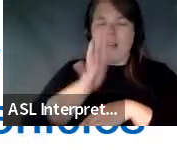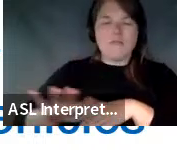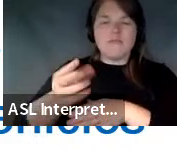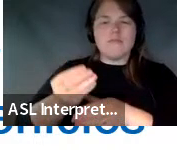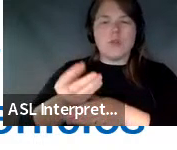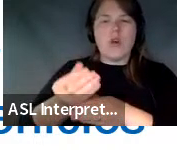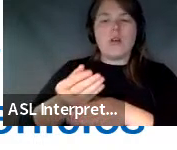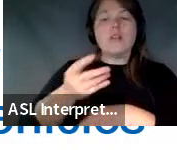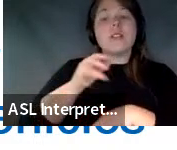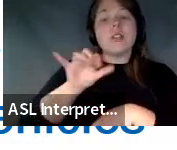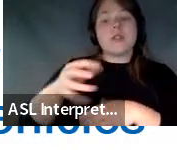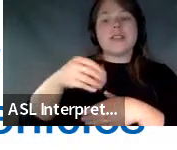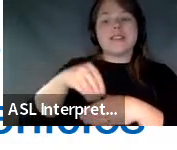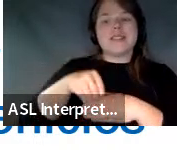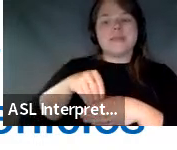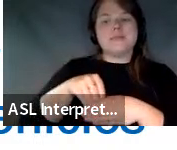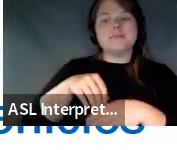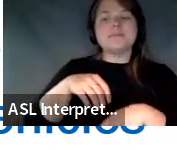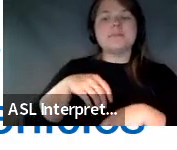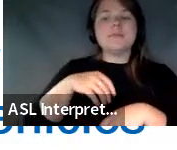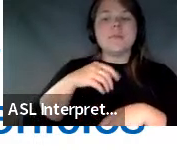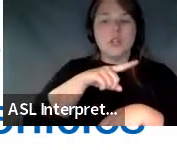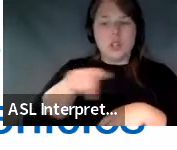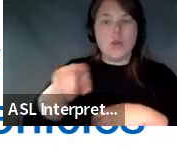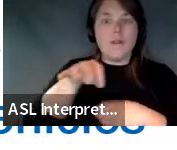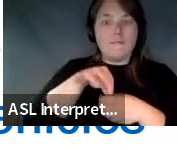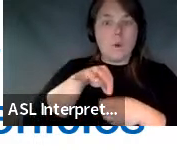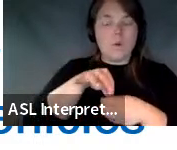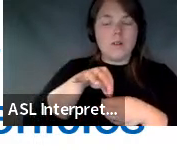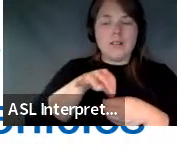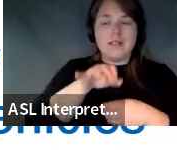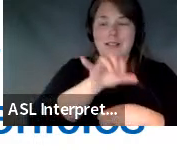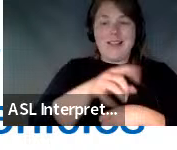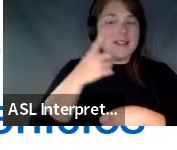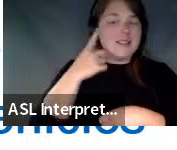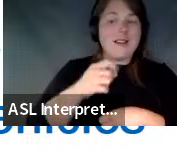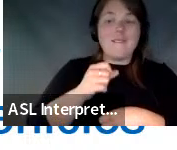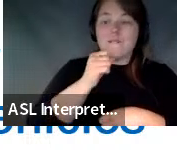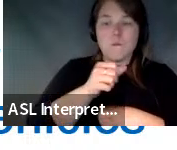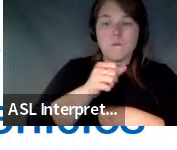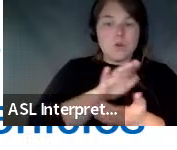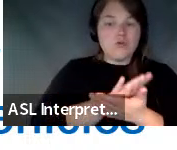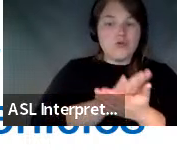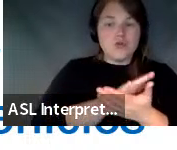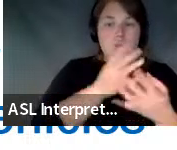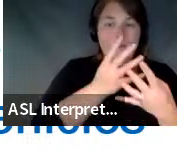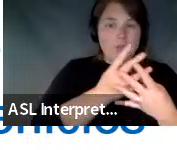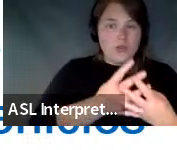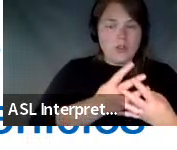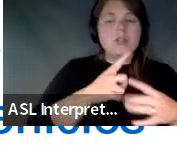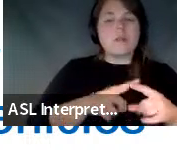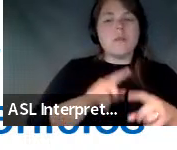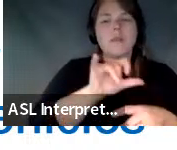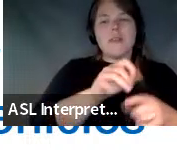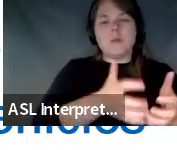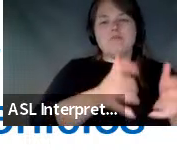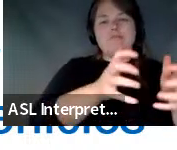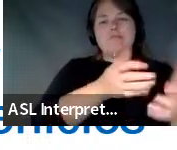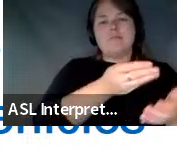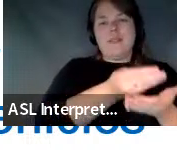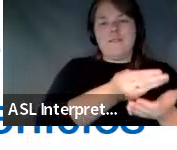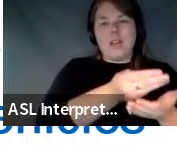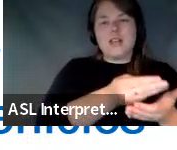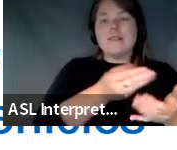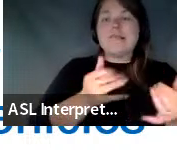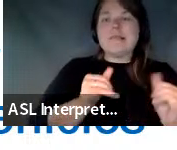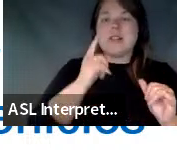filtration measure. Again, as you all voted, it will not be for school air filtration, but that's what remains kind of in that bucket of funding that will still be for